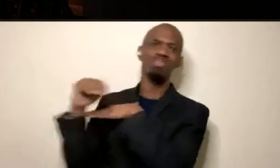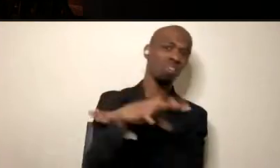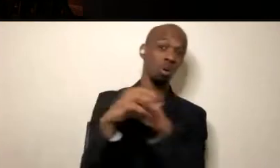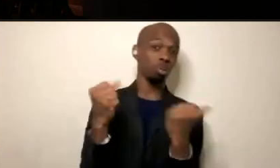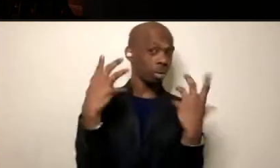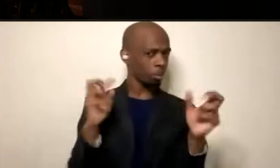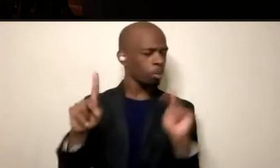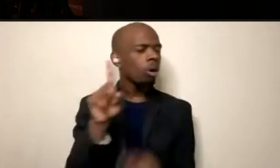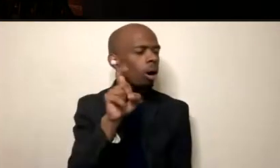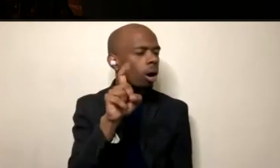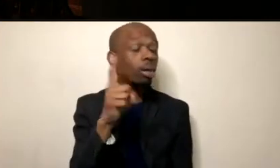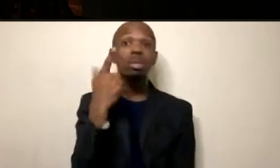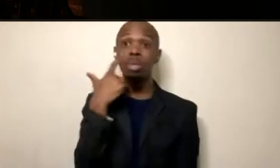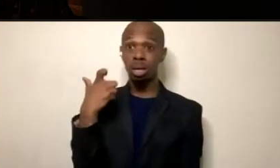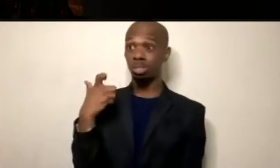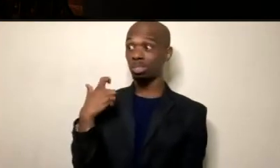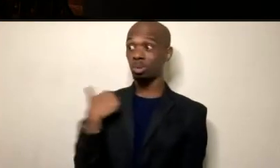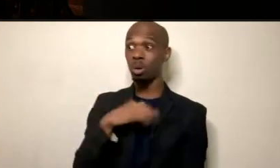like, really?